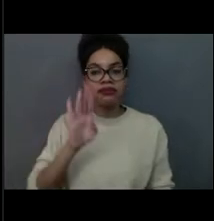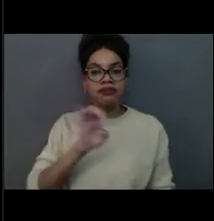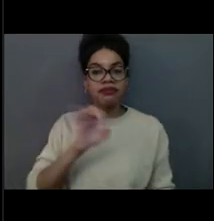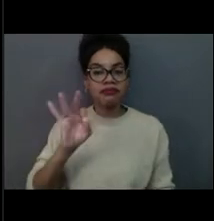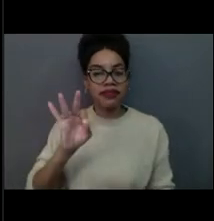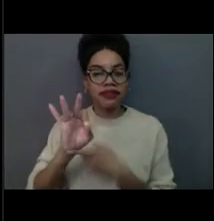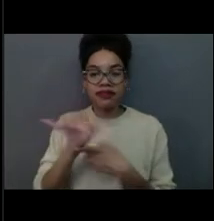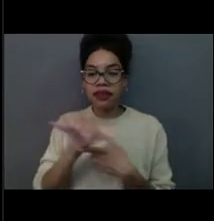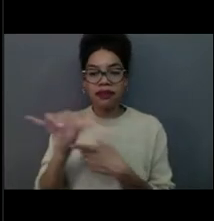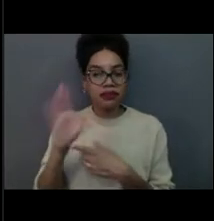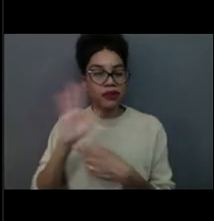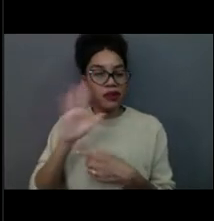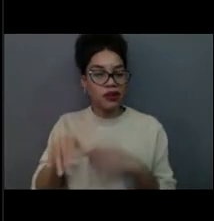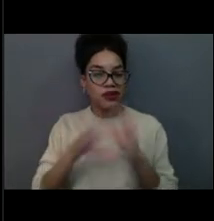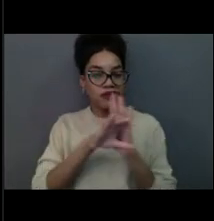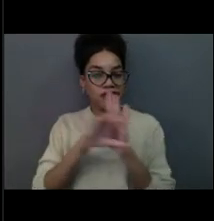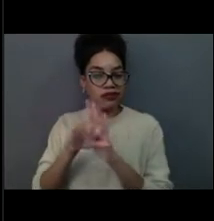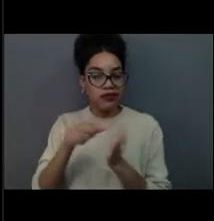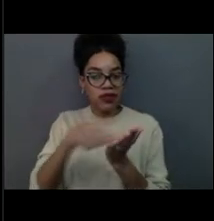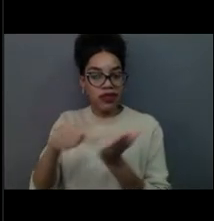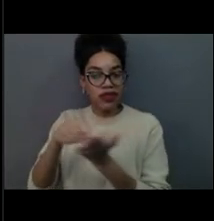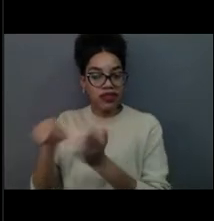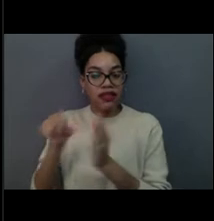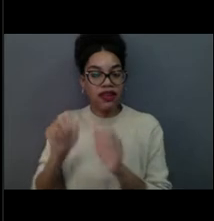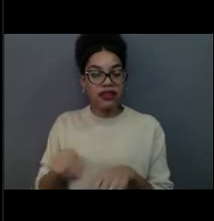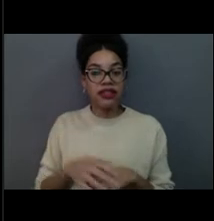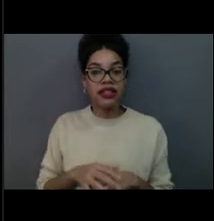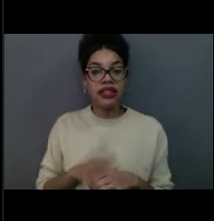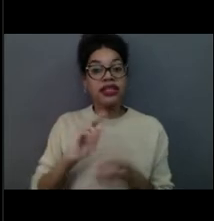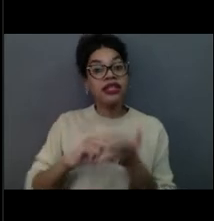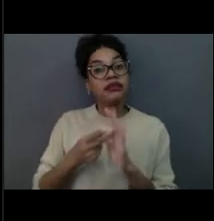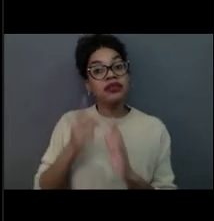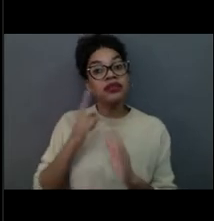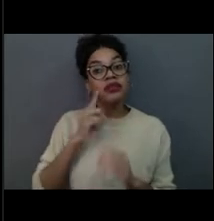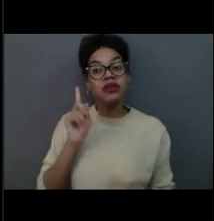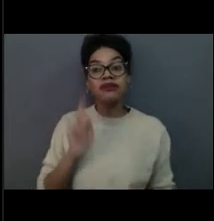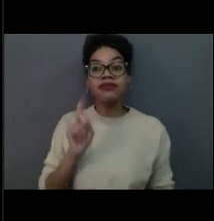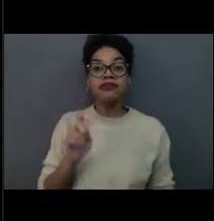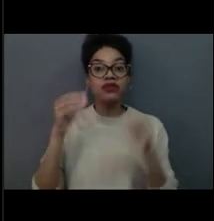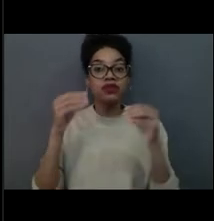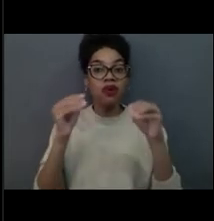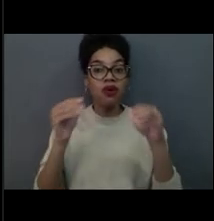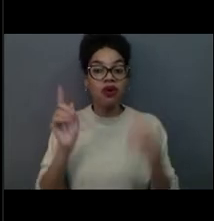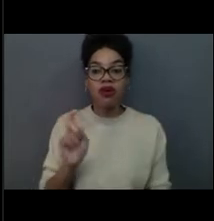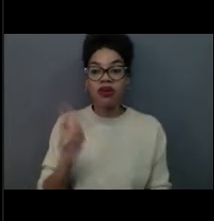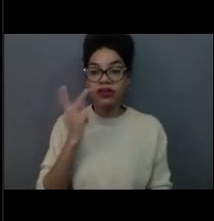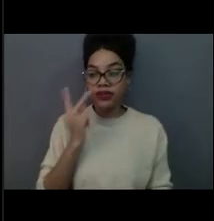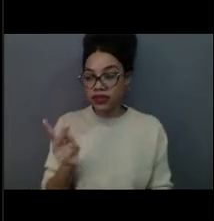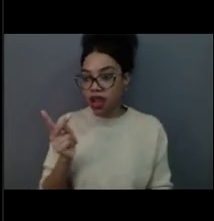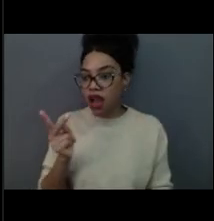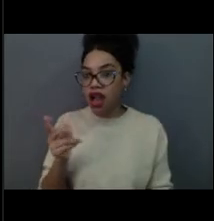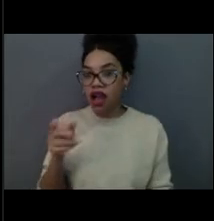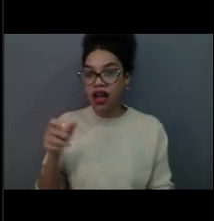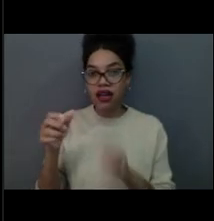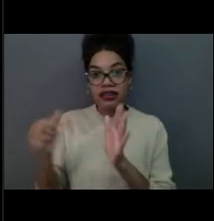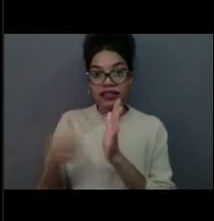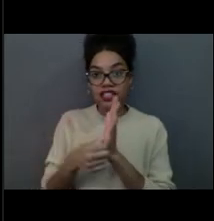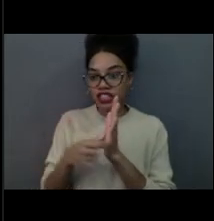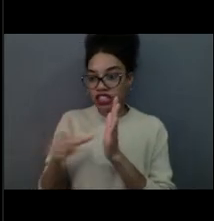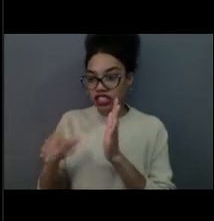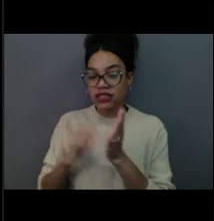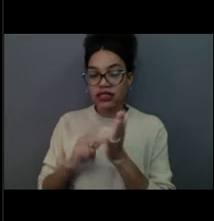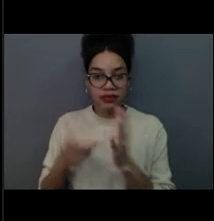know, parameters, and they can put this on their package. So if you are ever shopping in your grocery store and you see one of these insignia, you know that that product has been inspected by